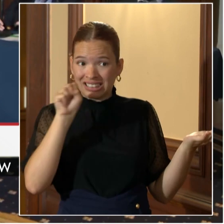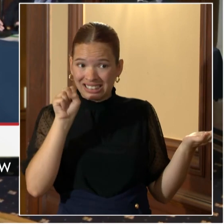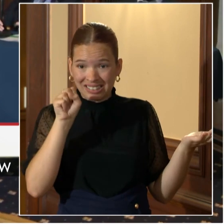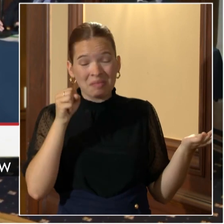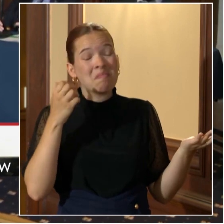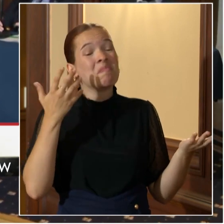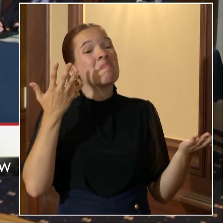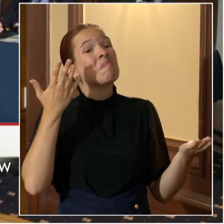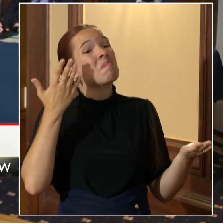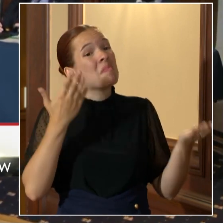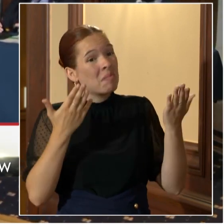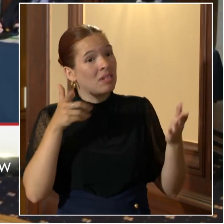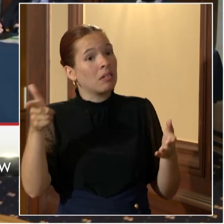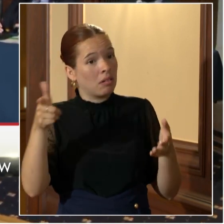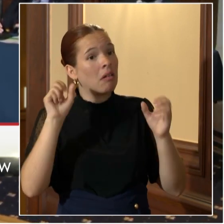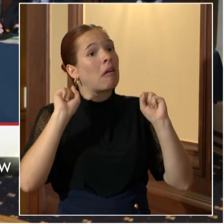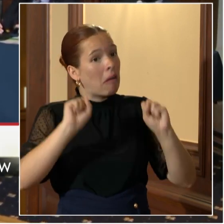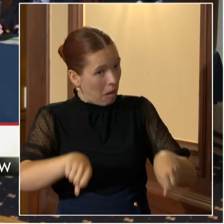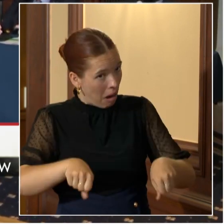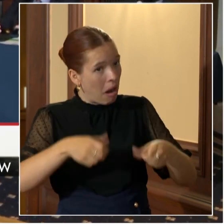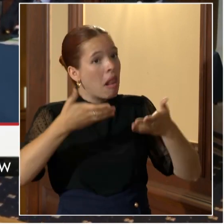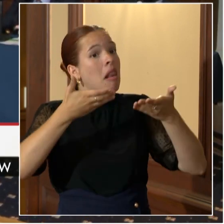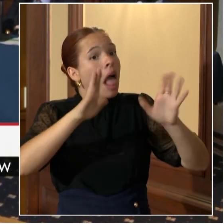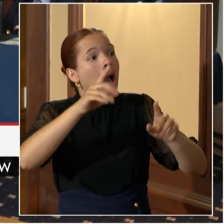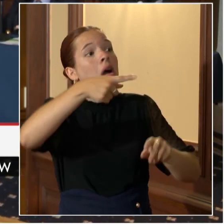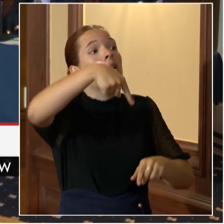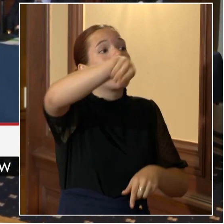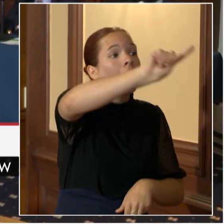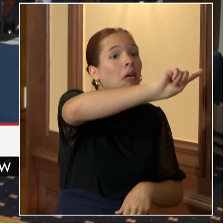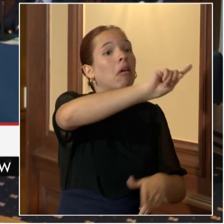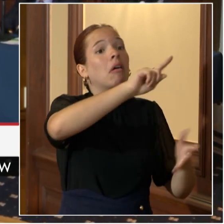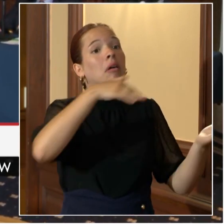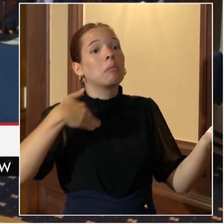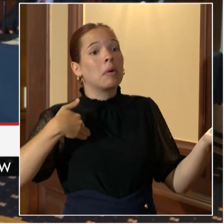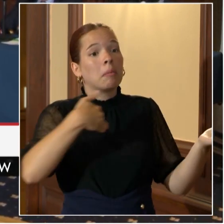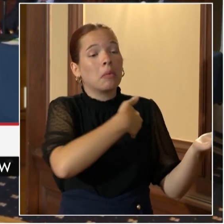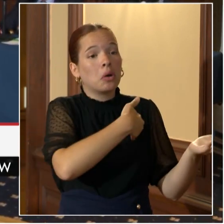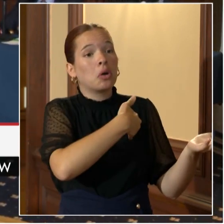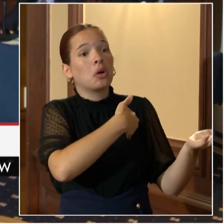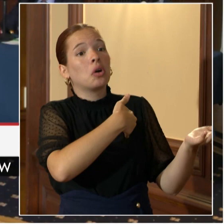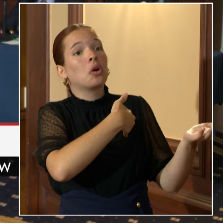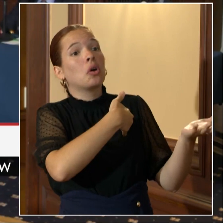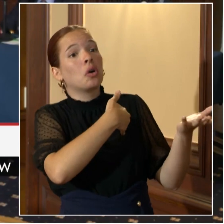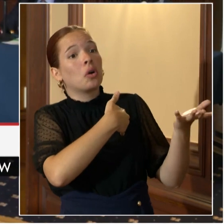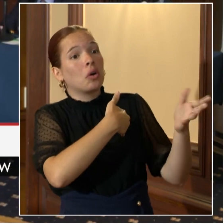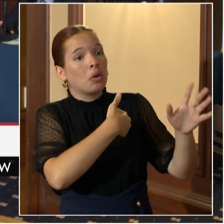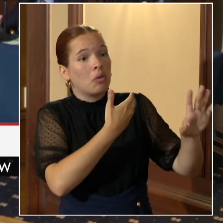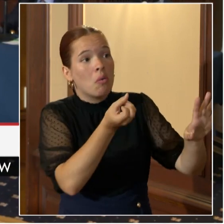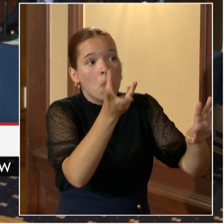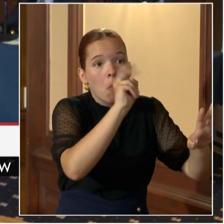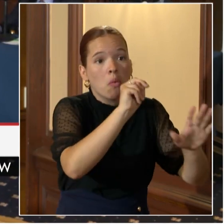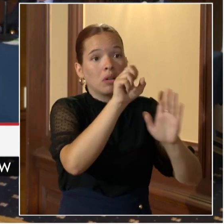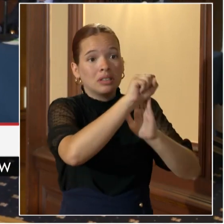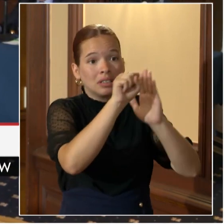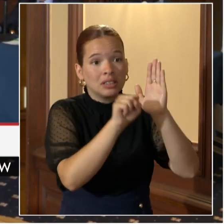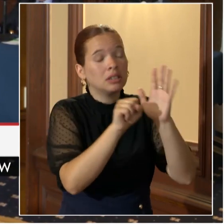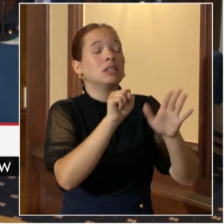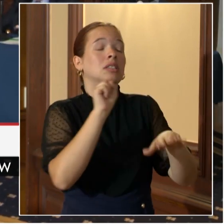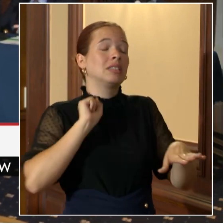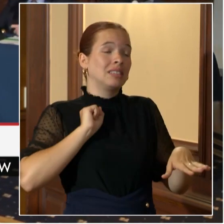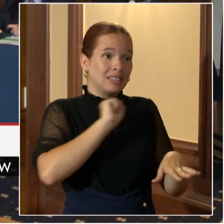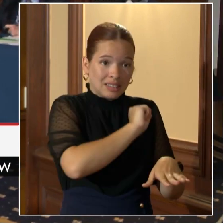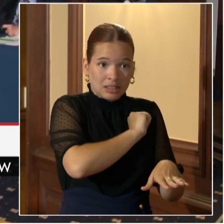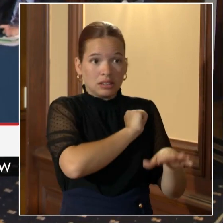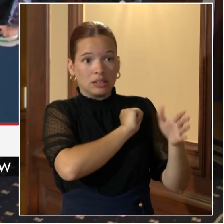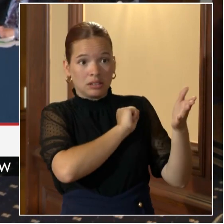to conduct the duties of the office. Can I speak to that, Madam Chairman? First of all, there's only one problem here,